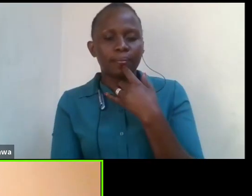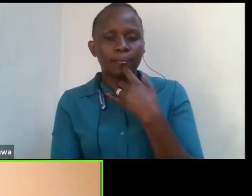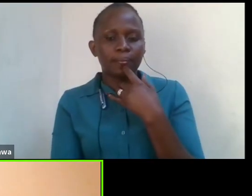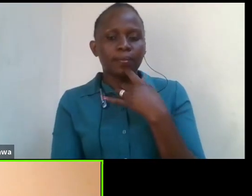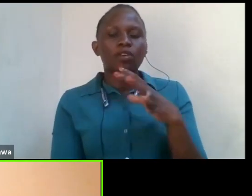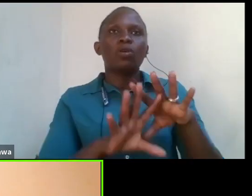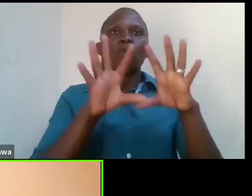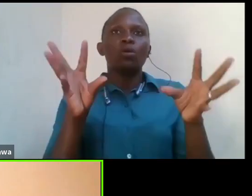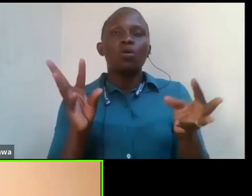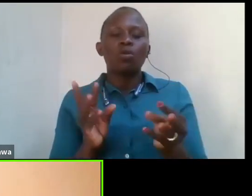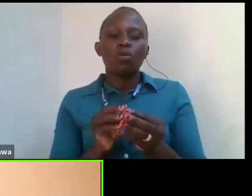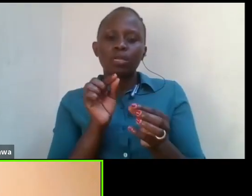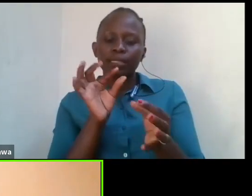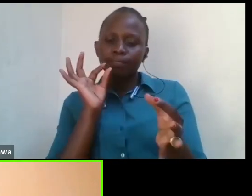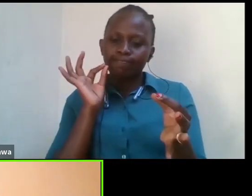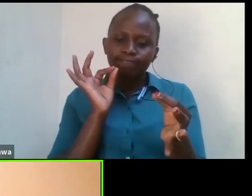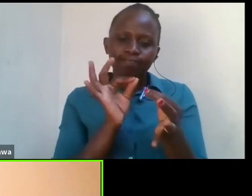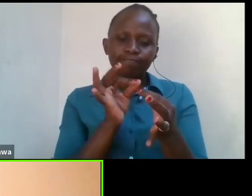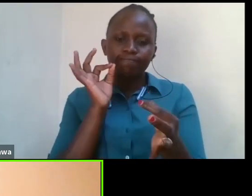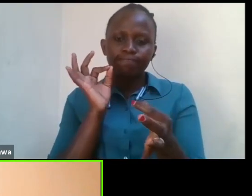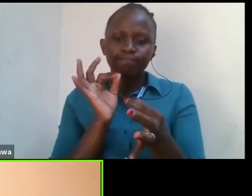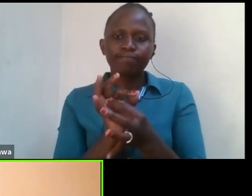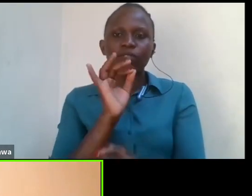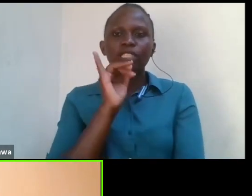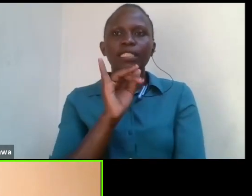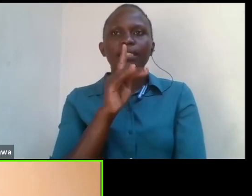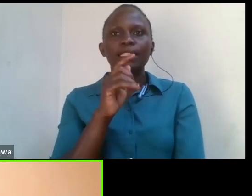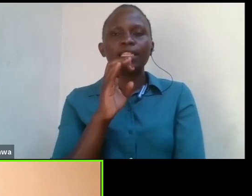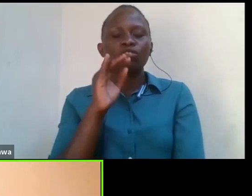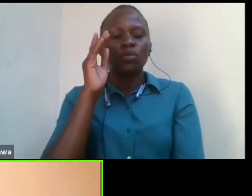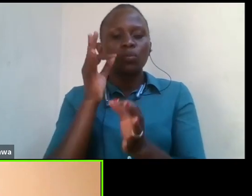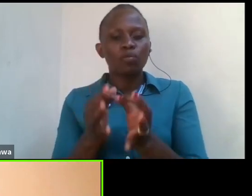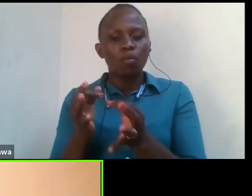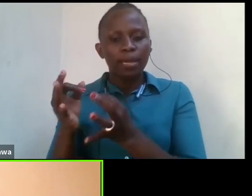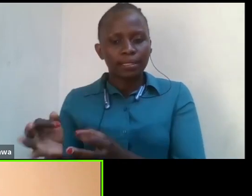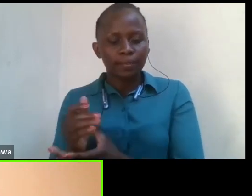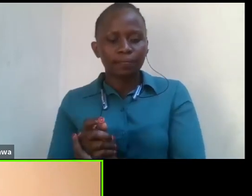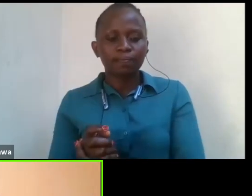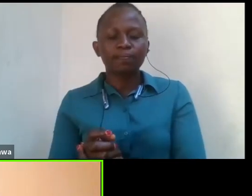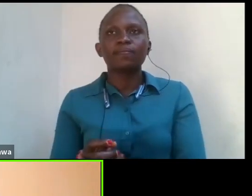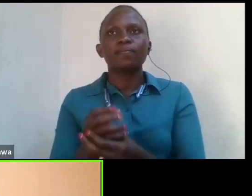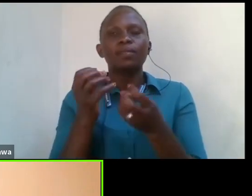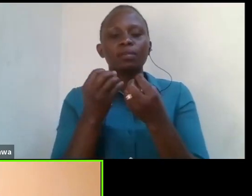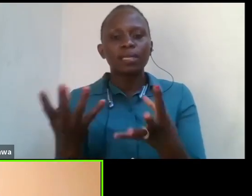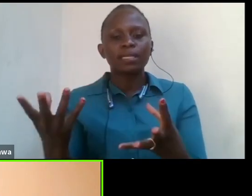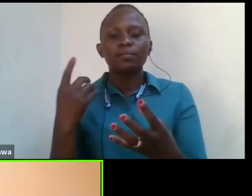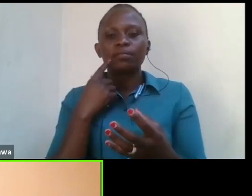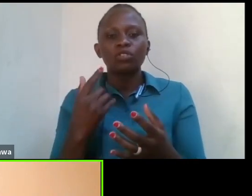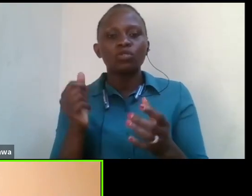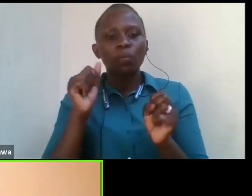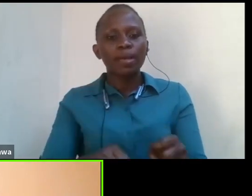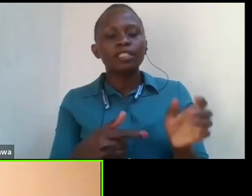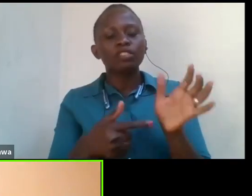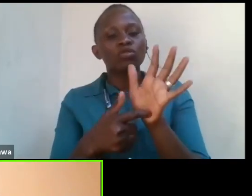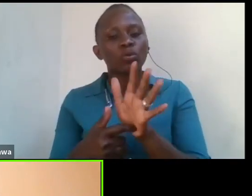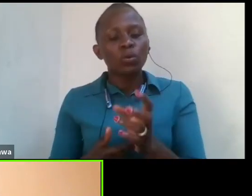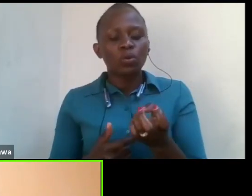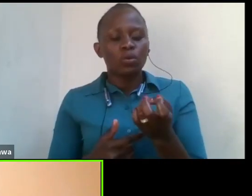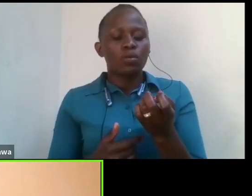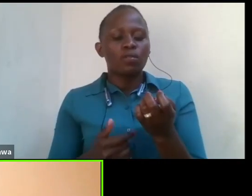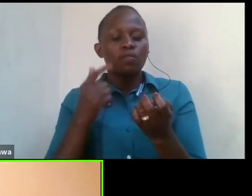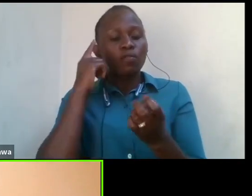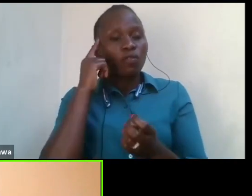these particular forms of intellectual property, majority of them you need to disclose for you to get this